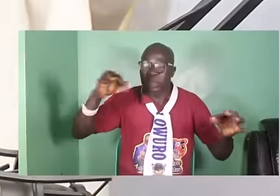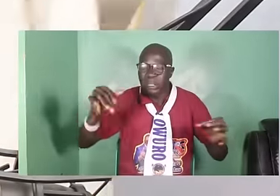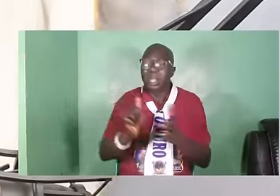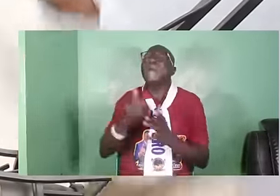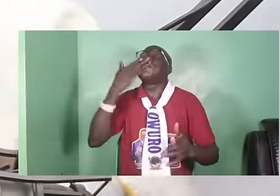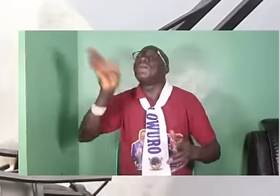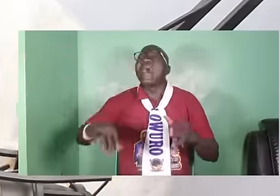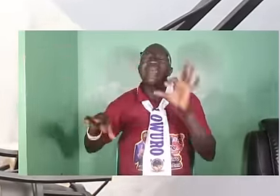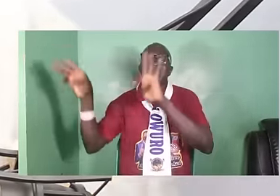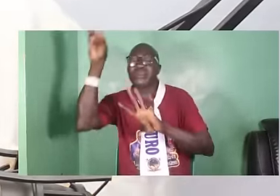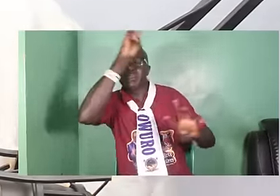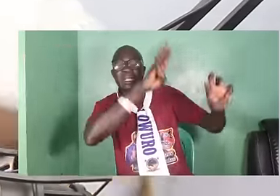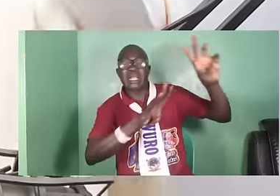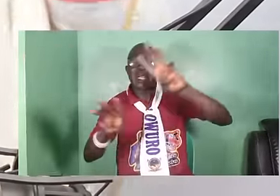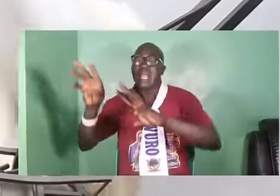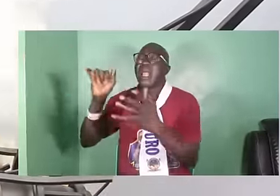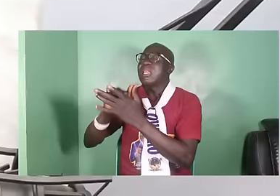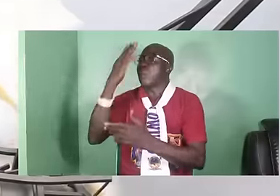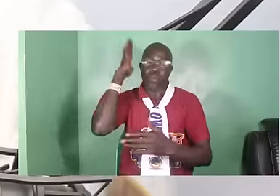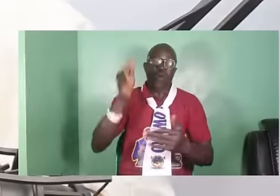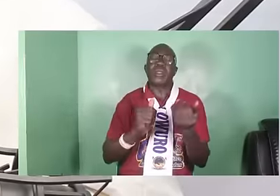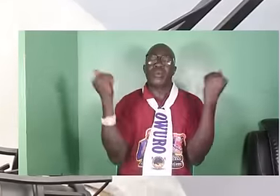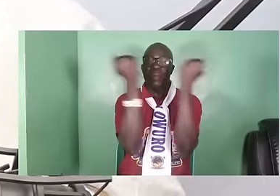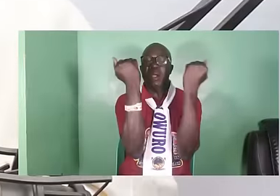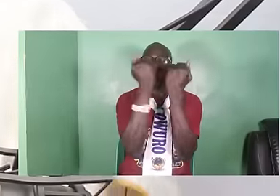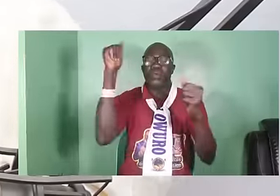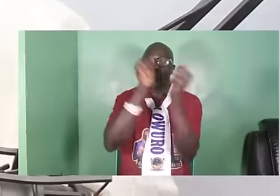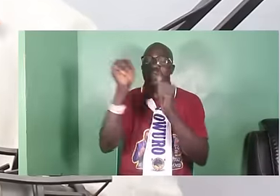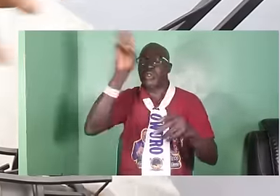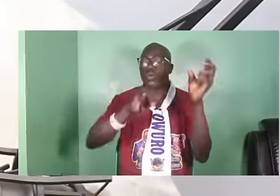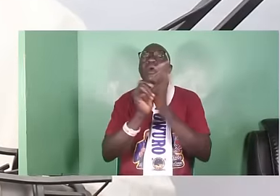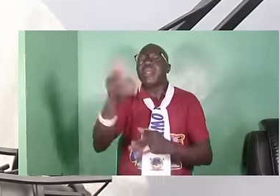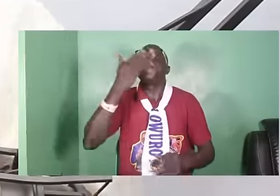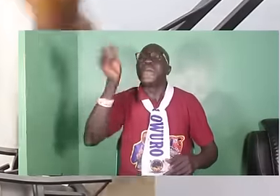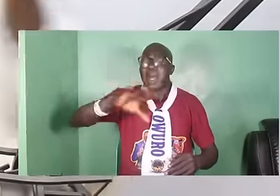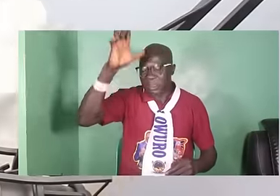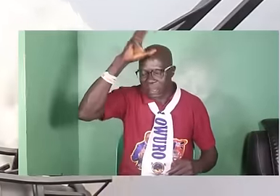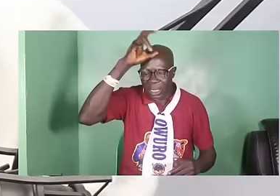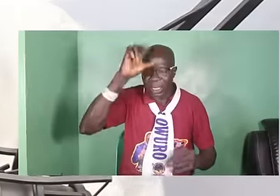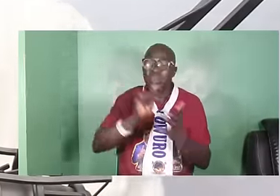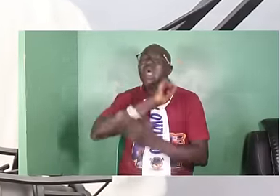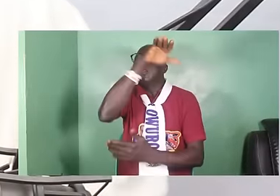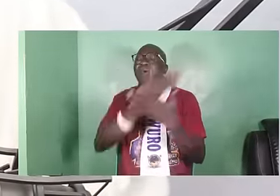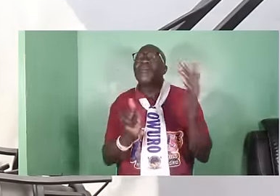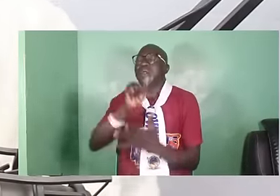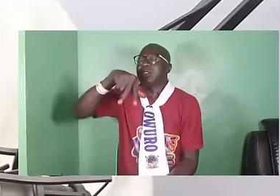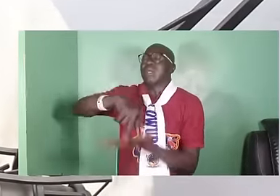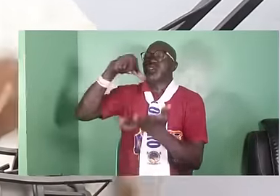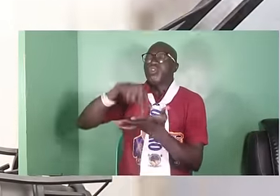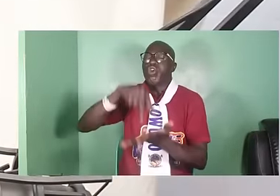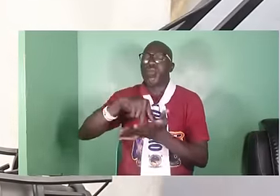Those evil spirits. And me furu furu. The spirits on the head. I want them bajagu. The principalities. I want mera buruku. The evil giant. What for you have to tell me?